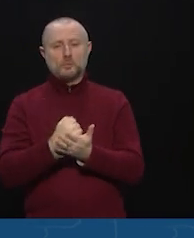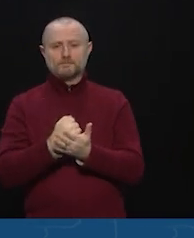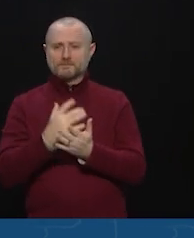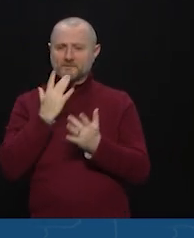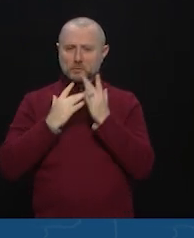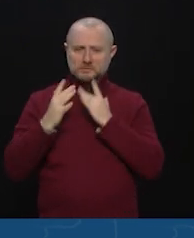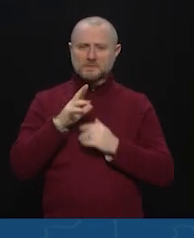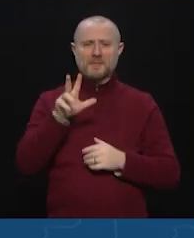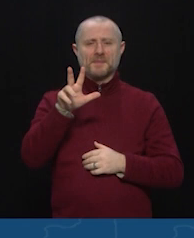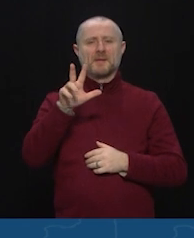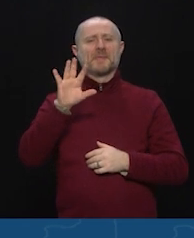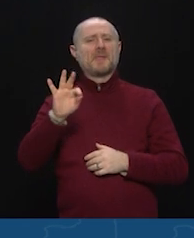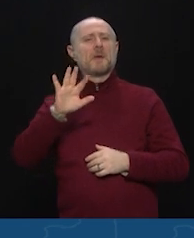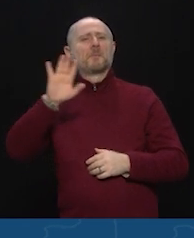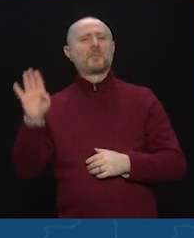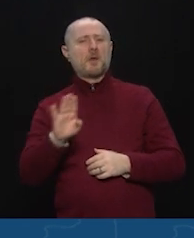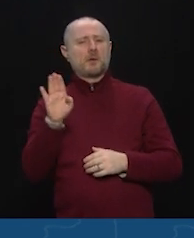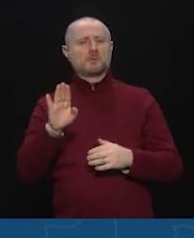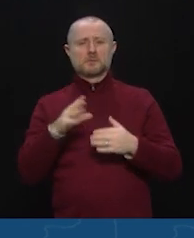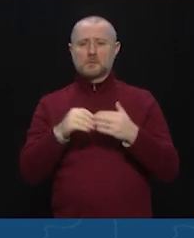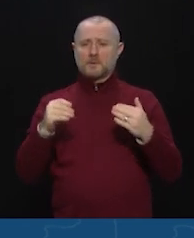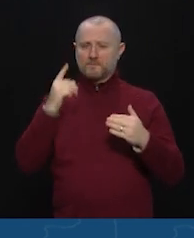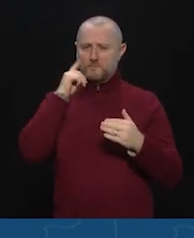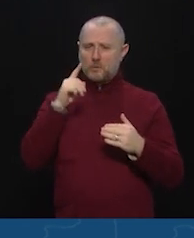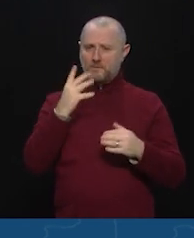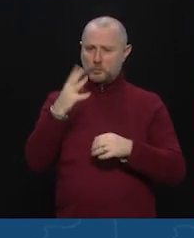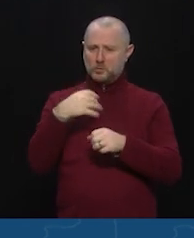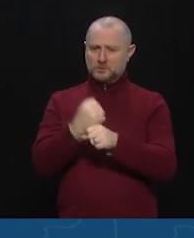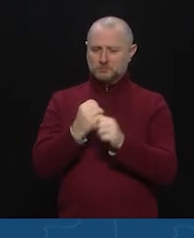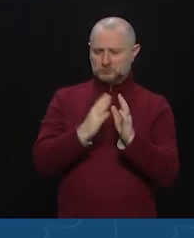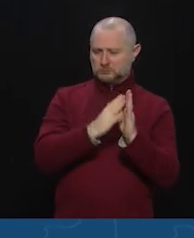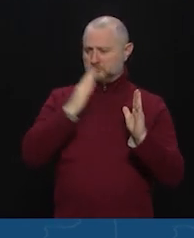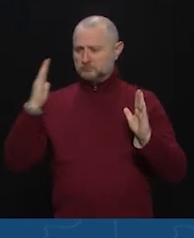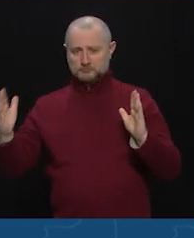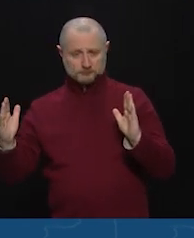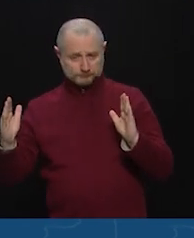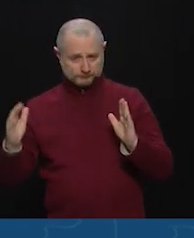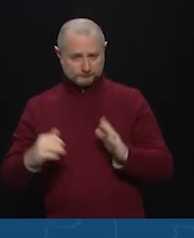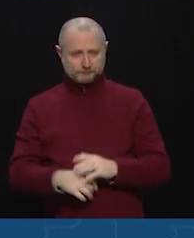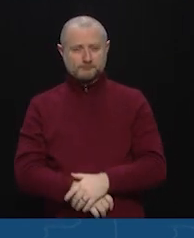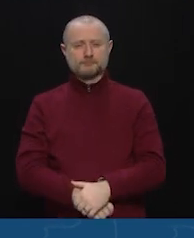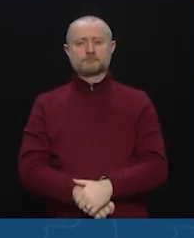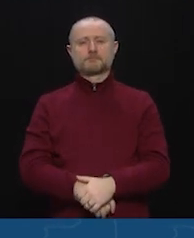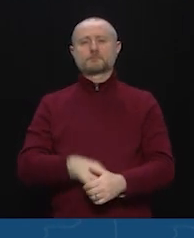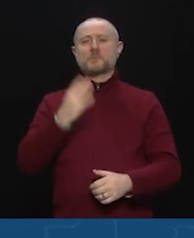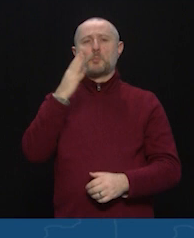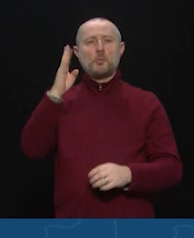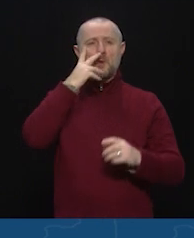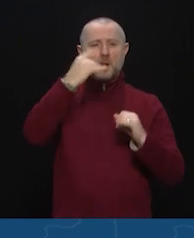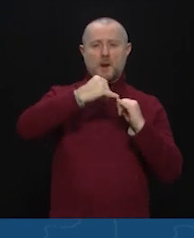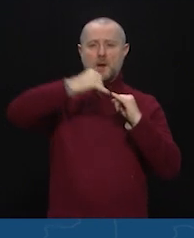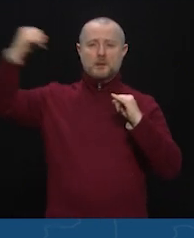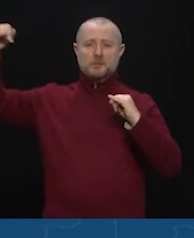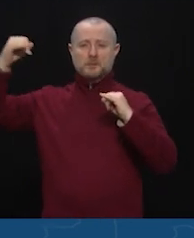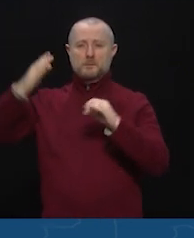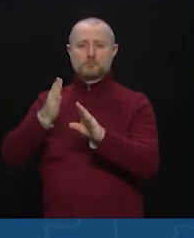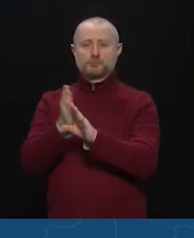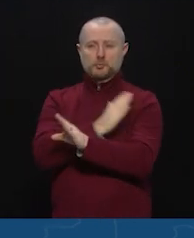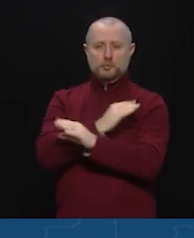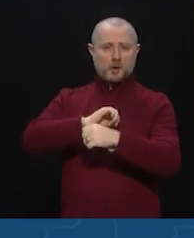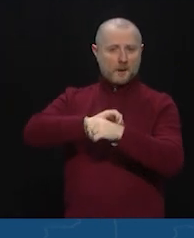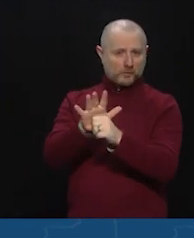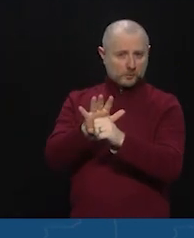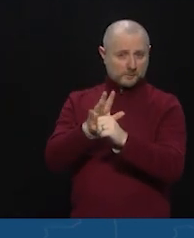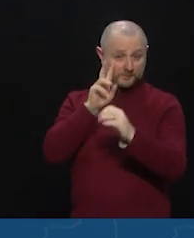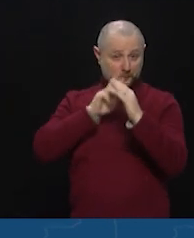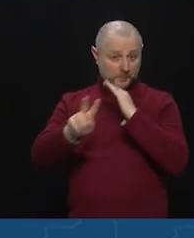$39 billion over a four-year period. We had the blue line here is the pre-pandemic projection, and then the